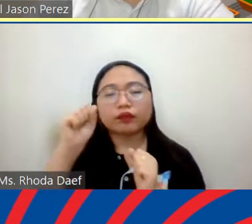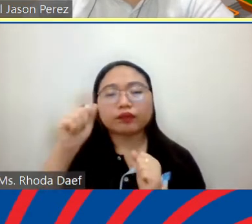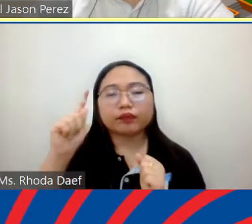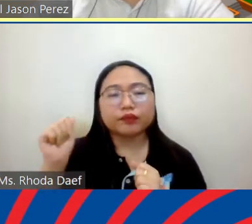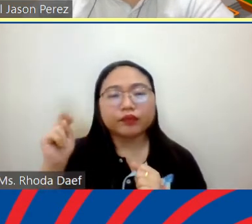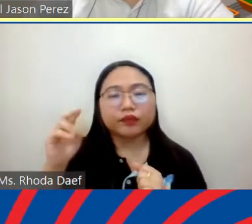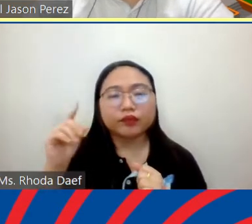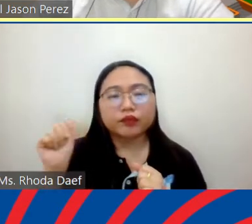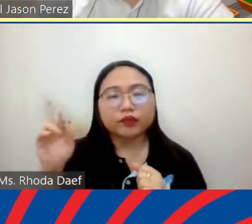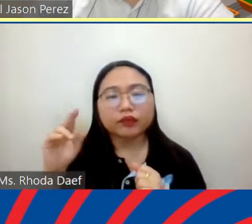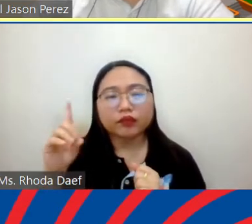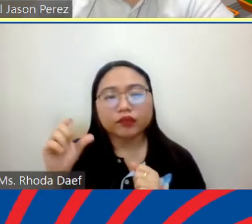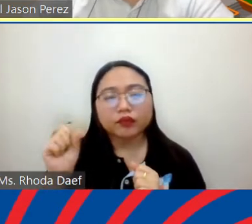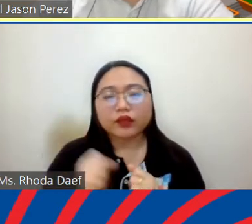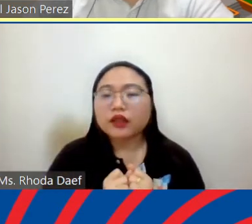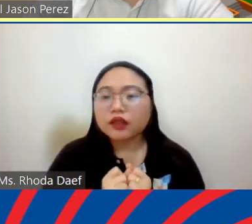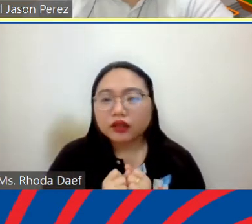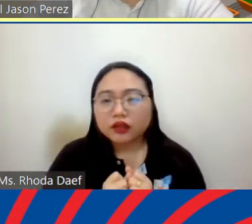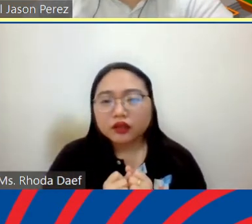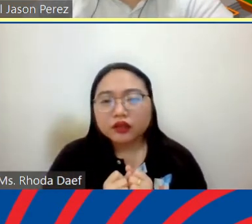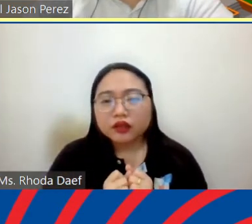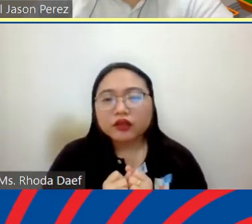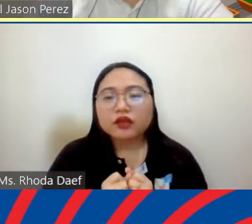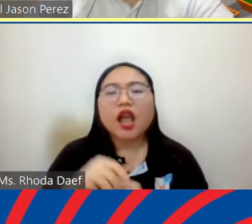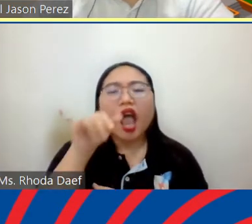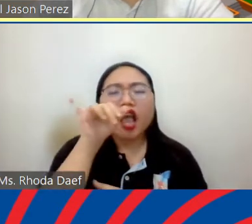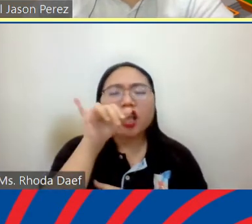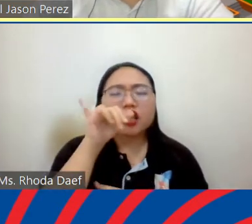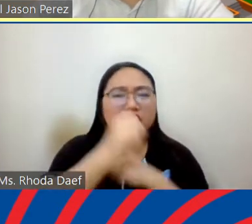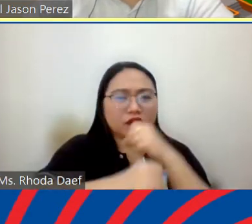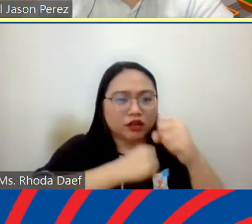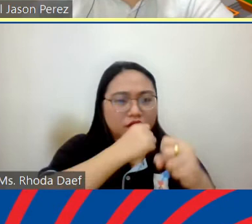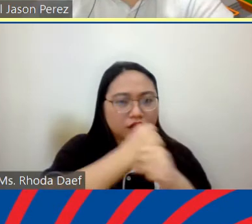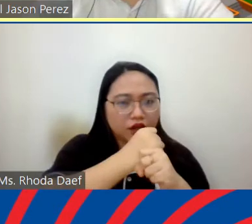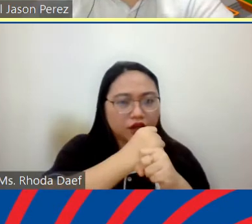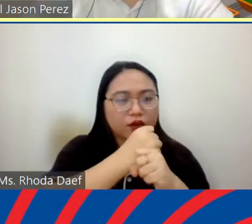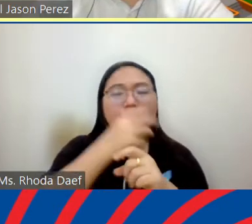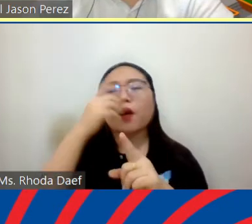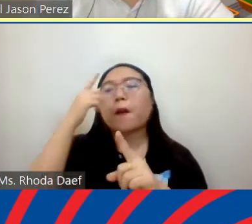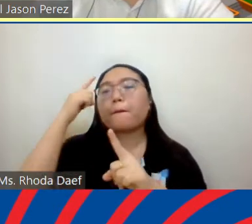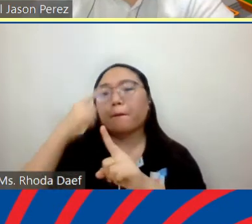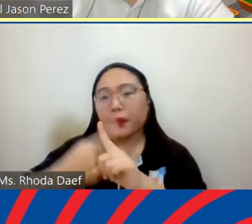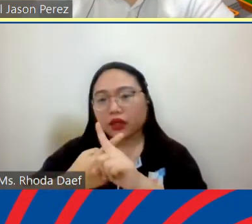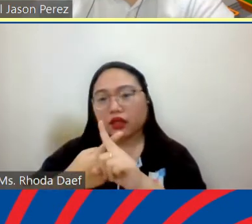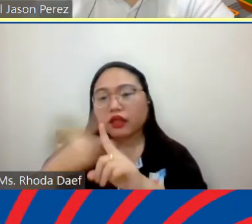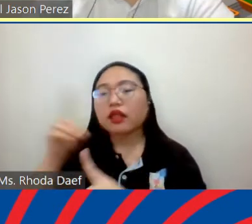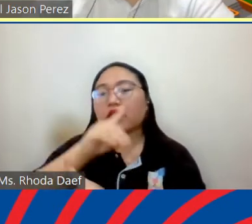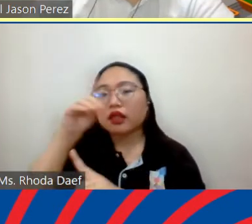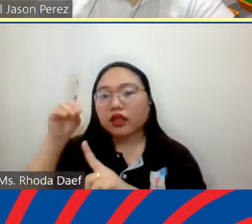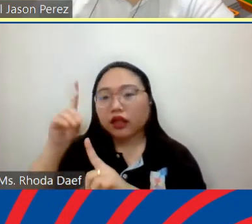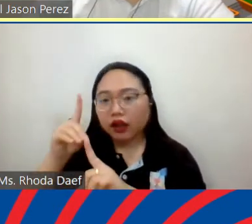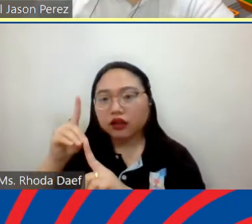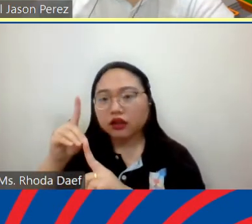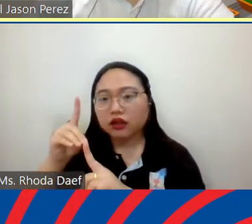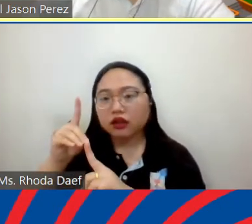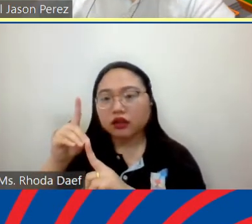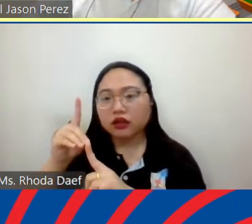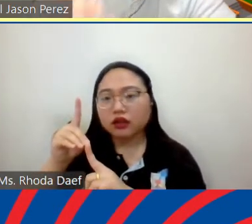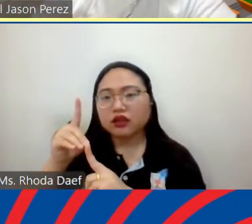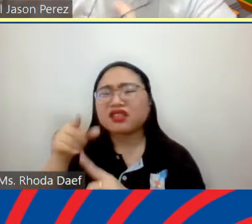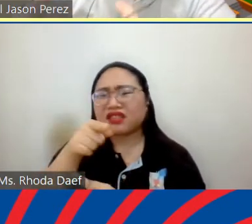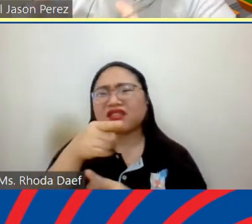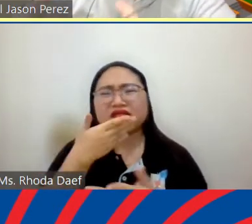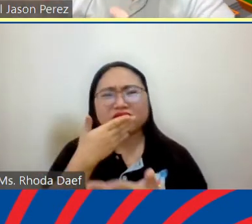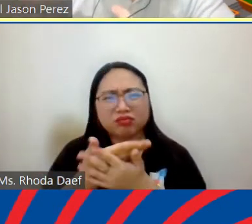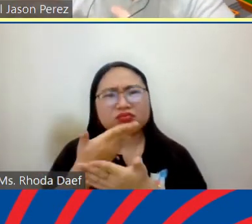a date format would be year followed by the month followed by the date. And this is a very handy format because you